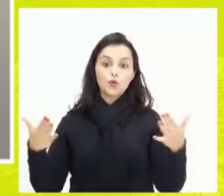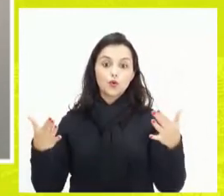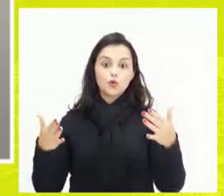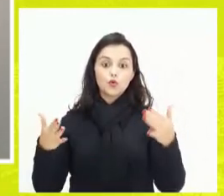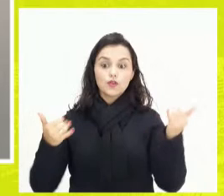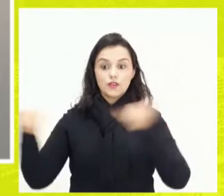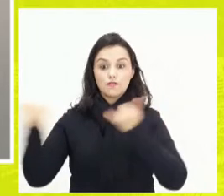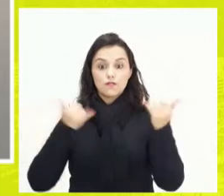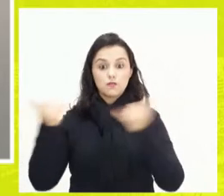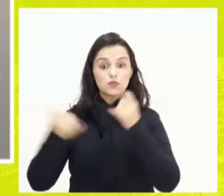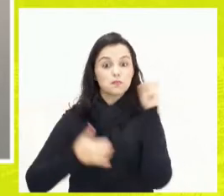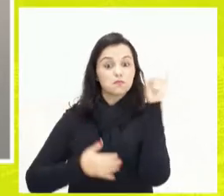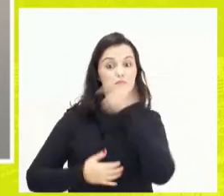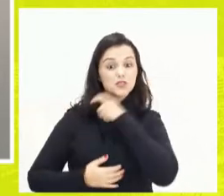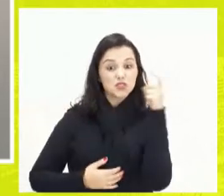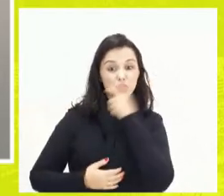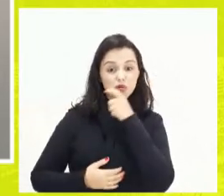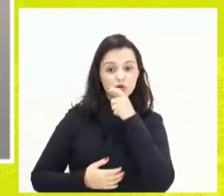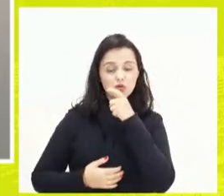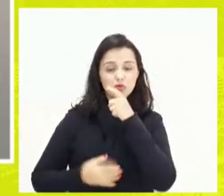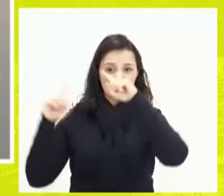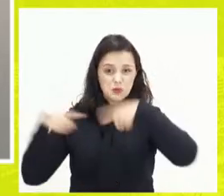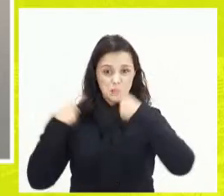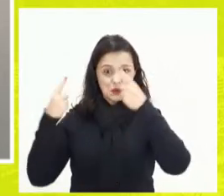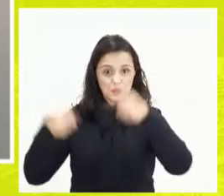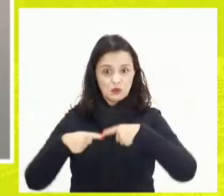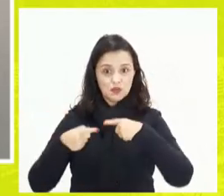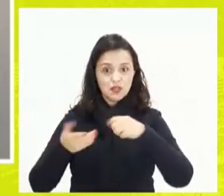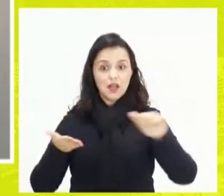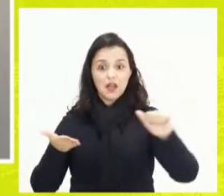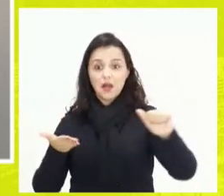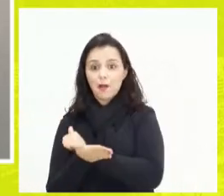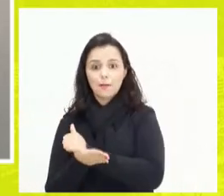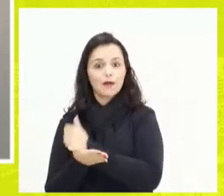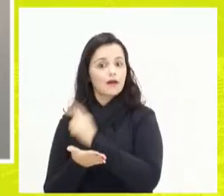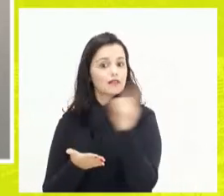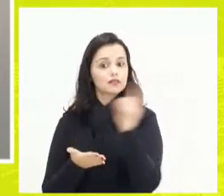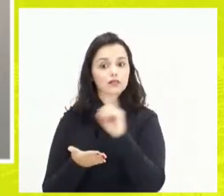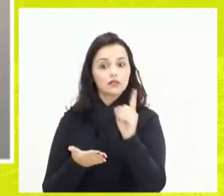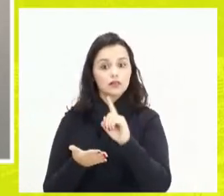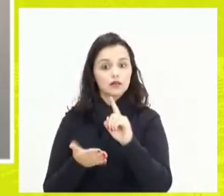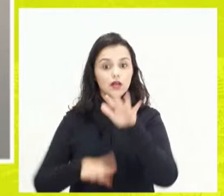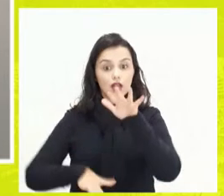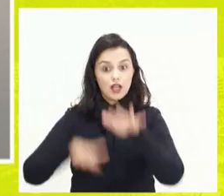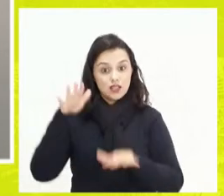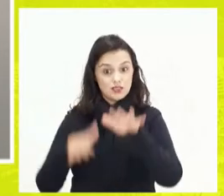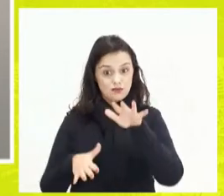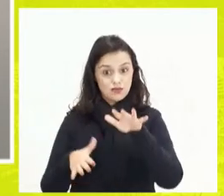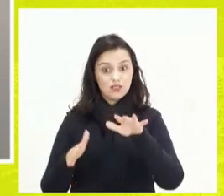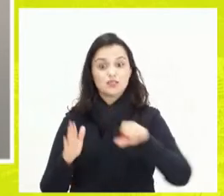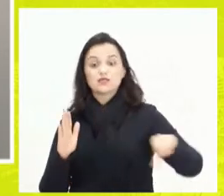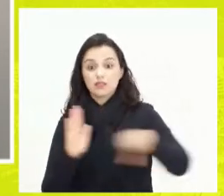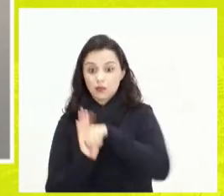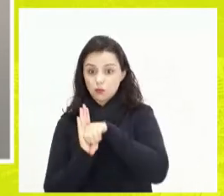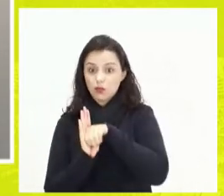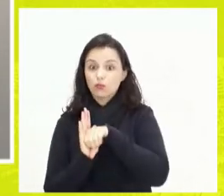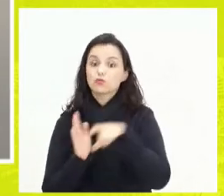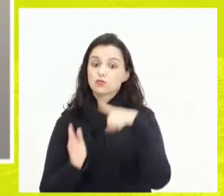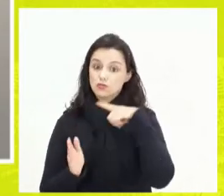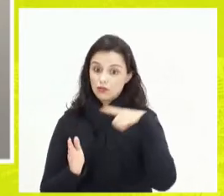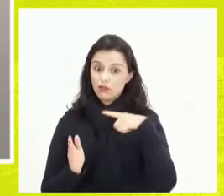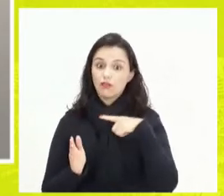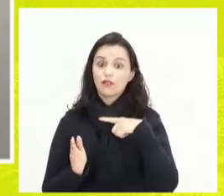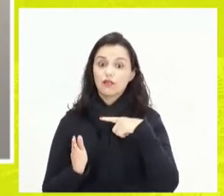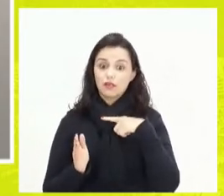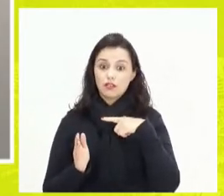information are not even when they're not criminal content there's